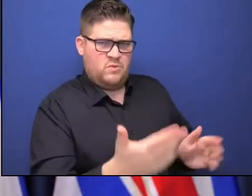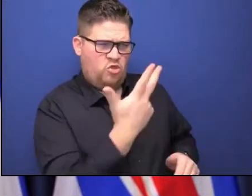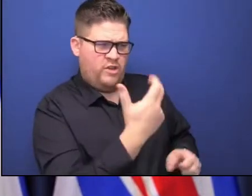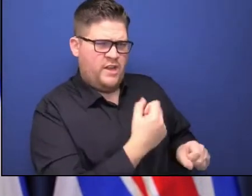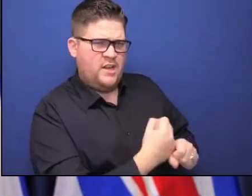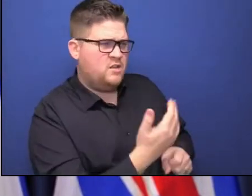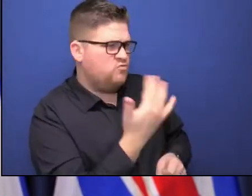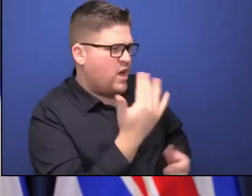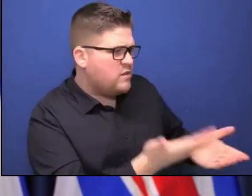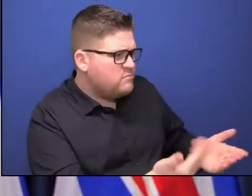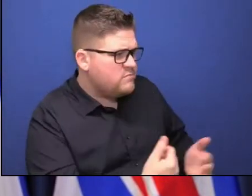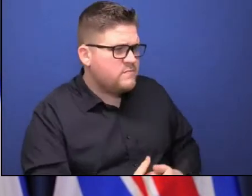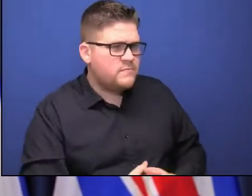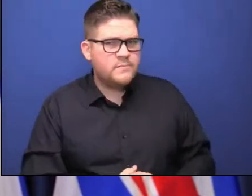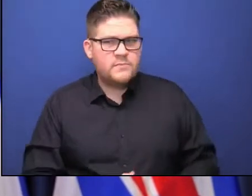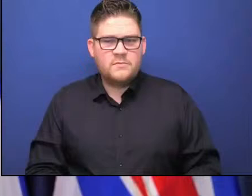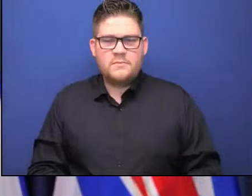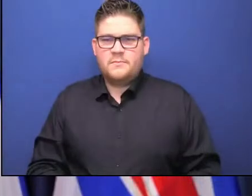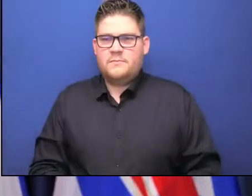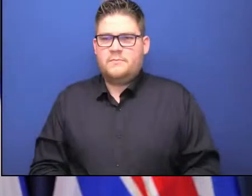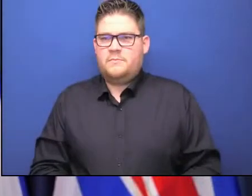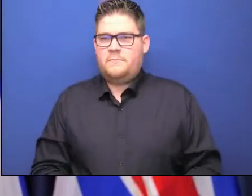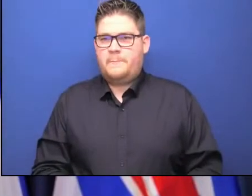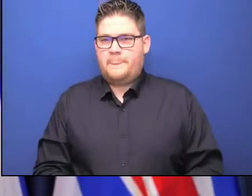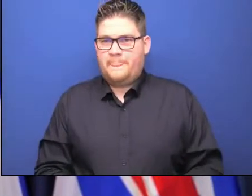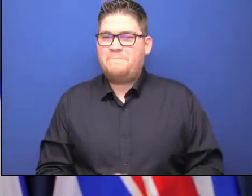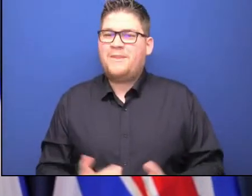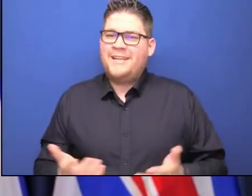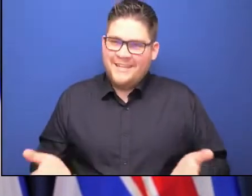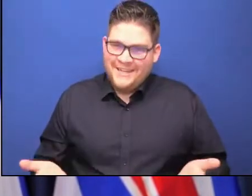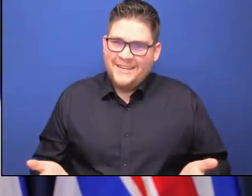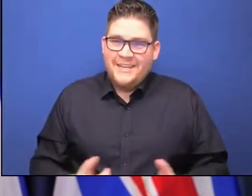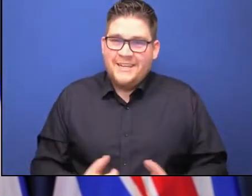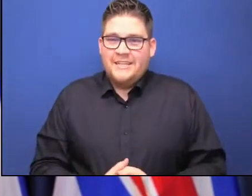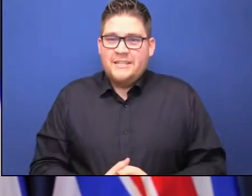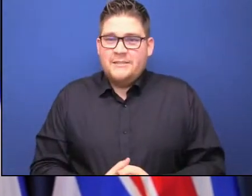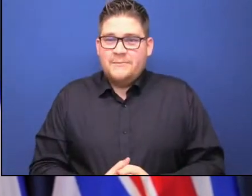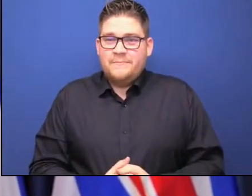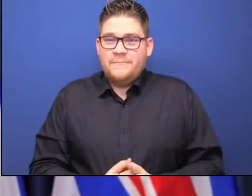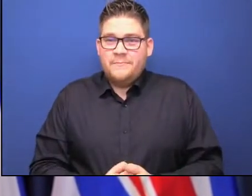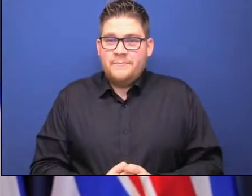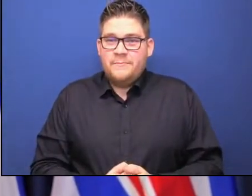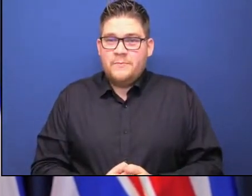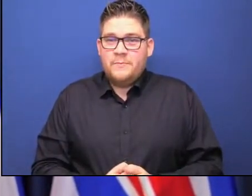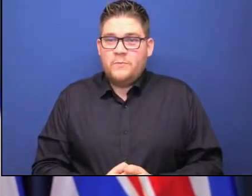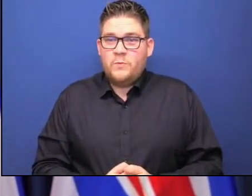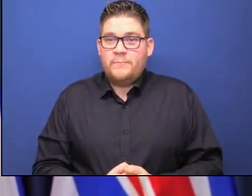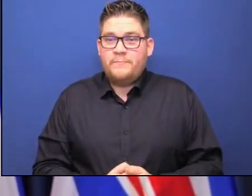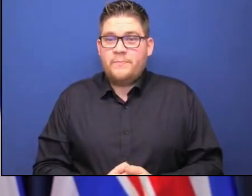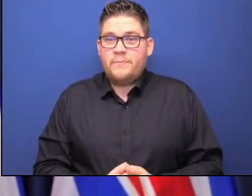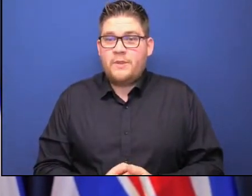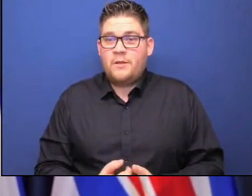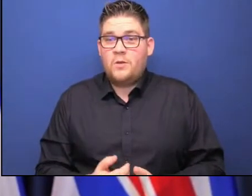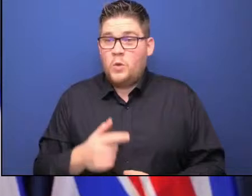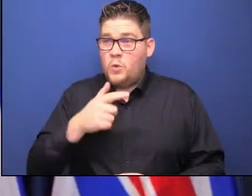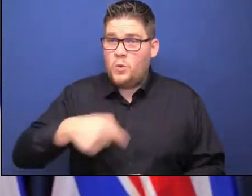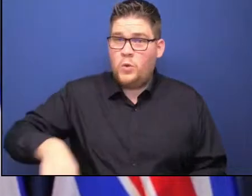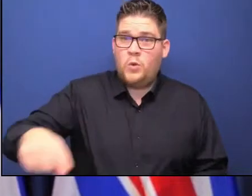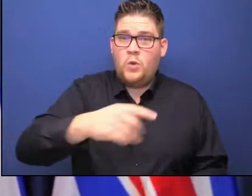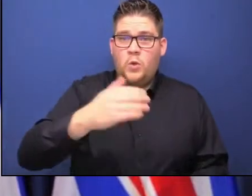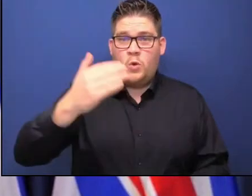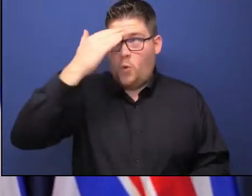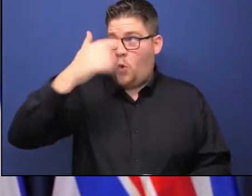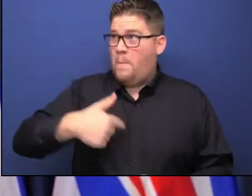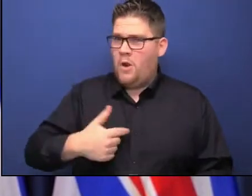know, folks who know me know I want everything solved yesterday, and that I really... I want us to move as fast